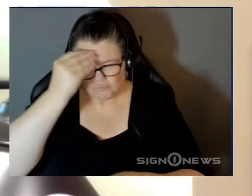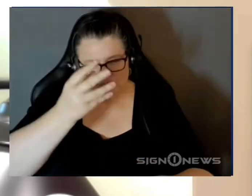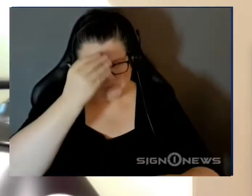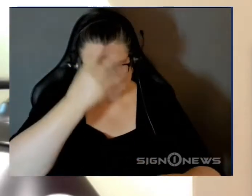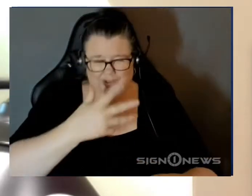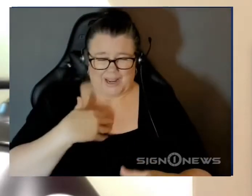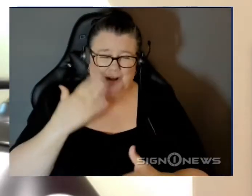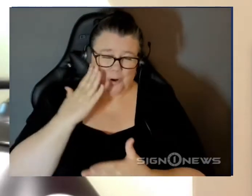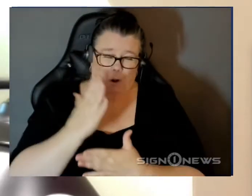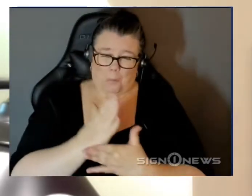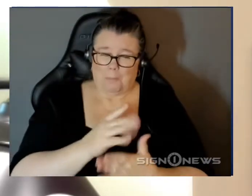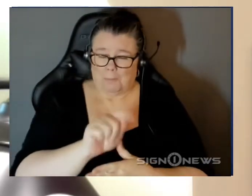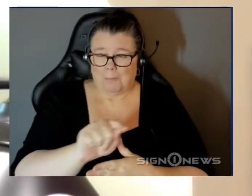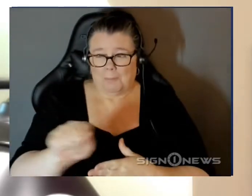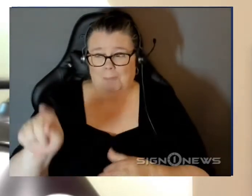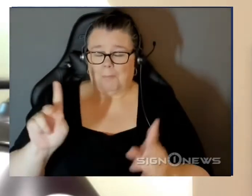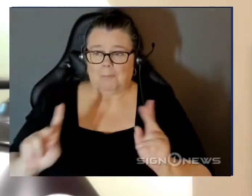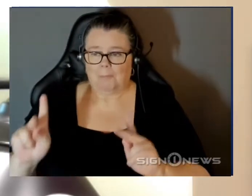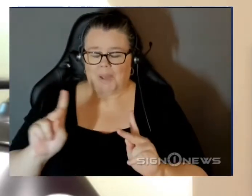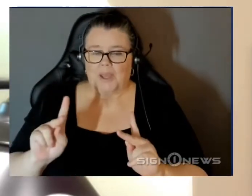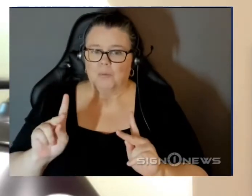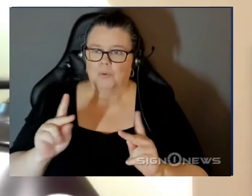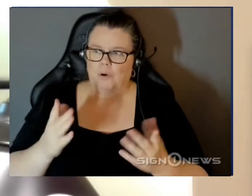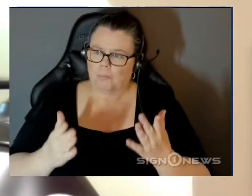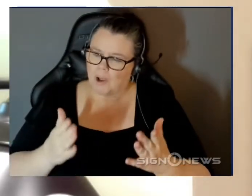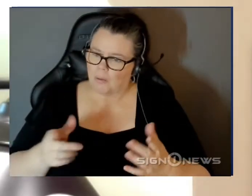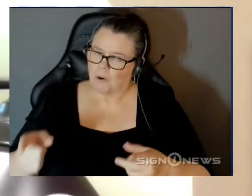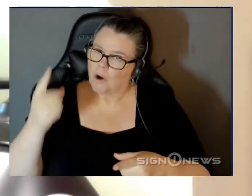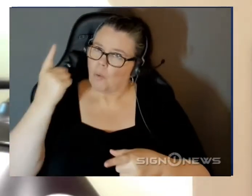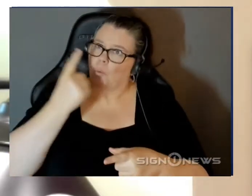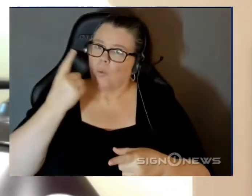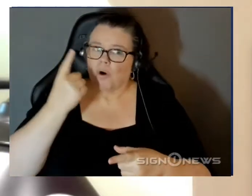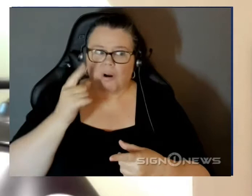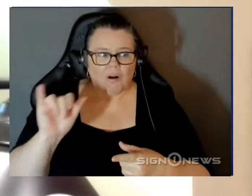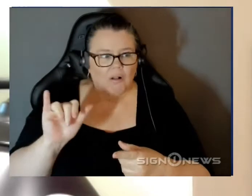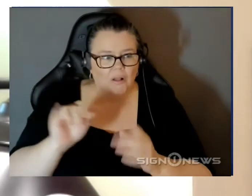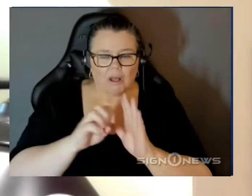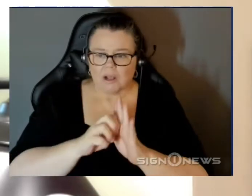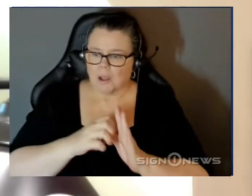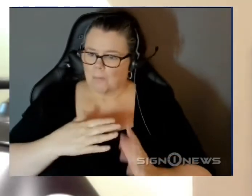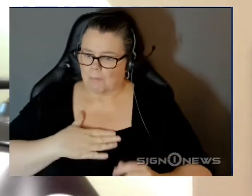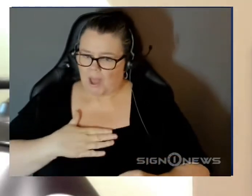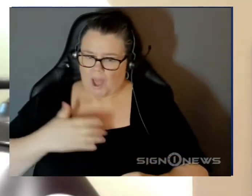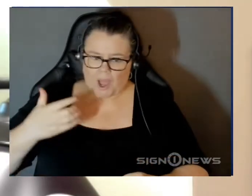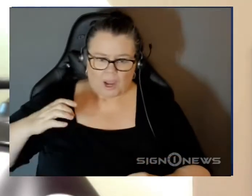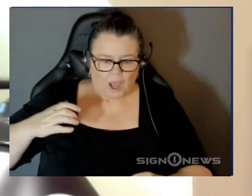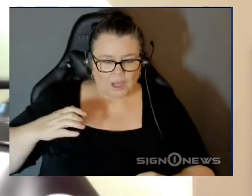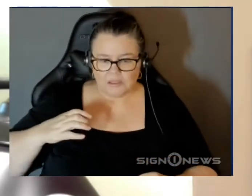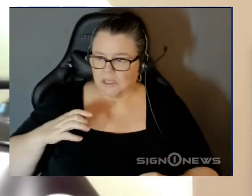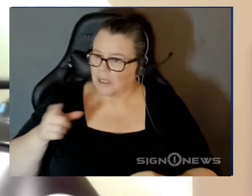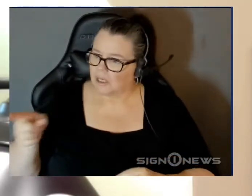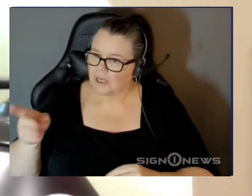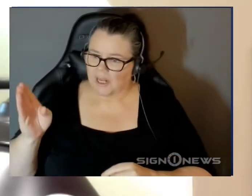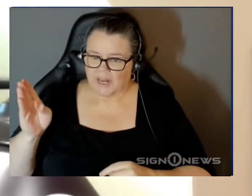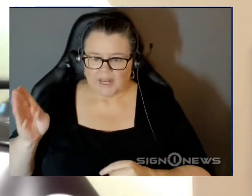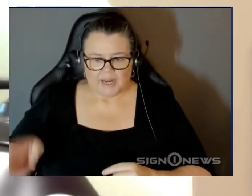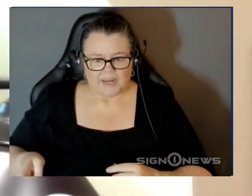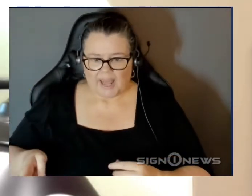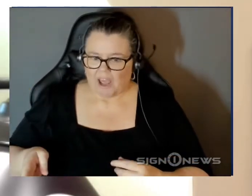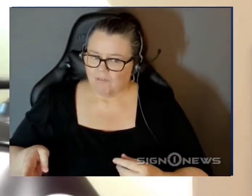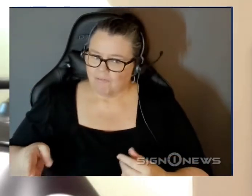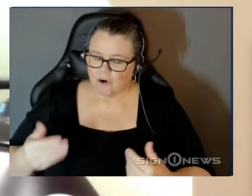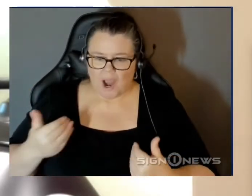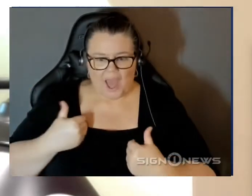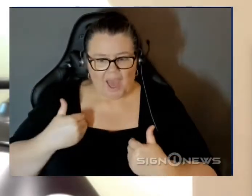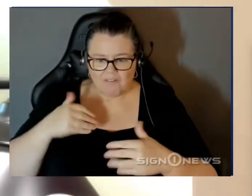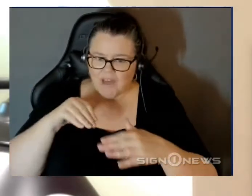apply to my cousin who has never been given access to the alphabet to communicate? Or is this only